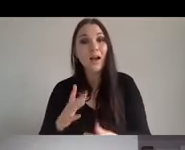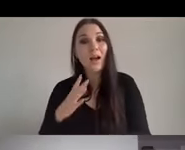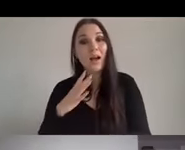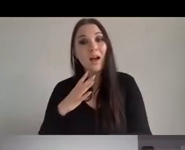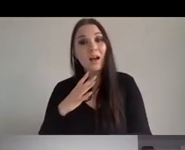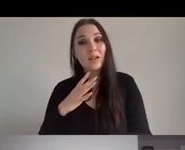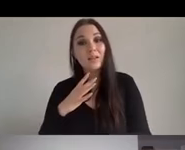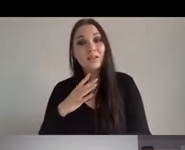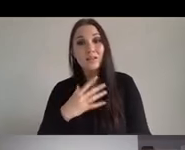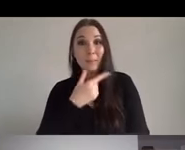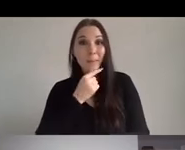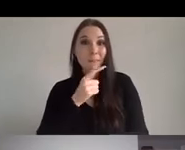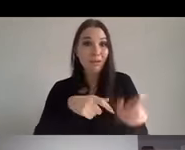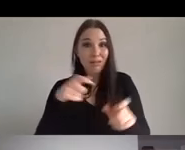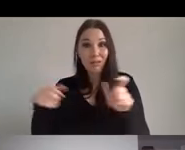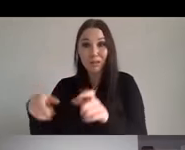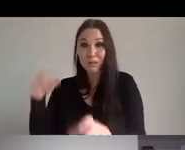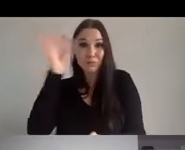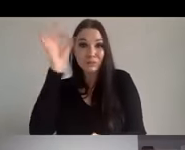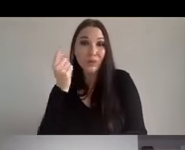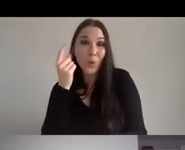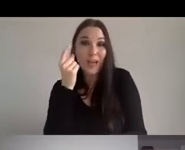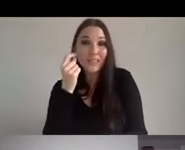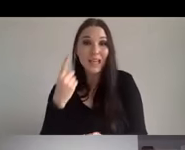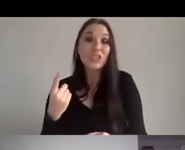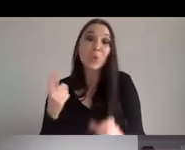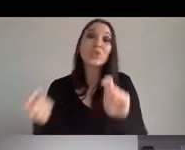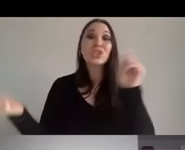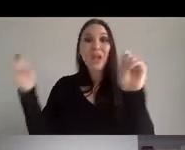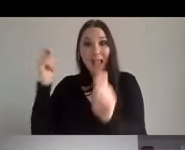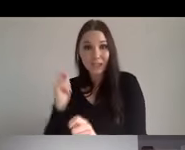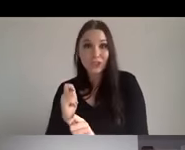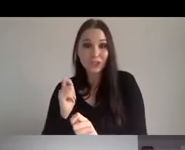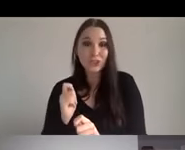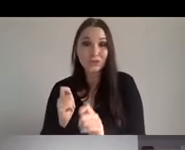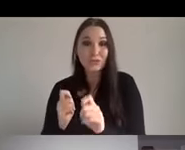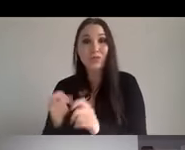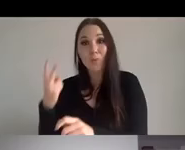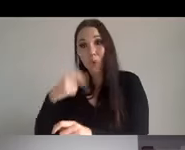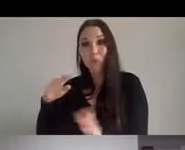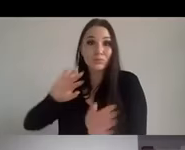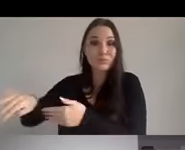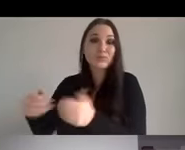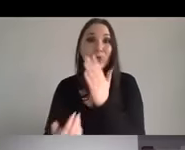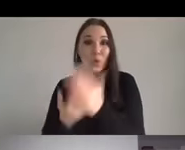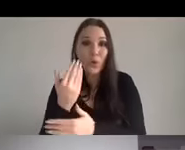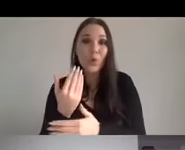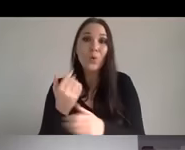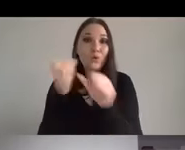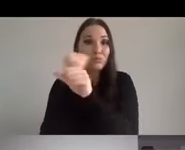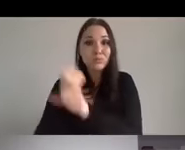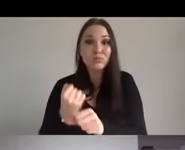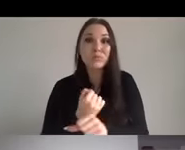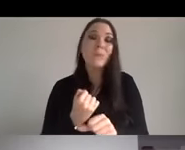had the idea. So we changed that, design more bootstrapping single modules with revenue in short term.